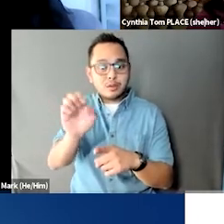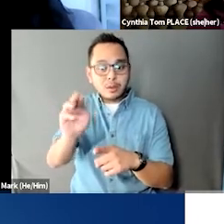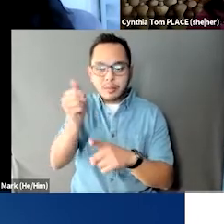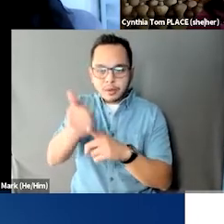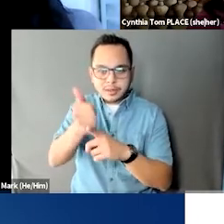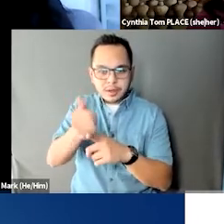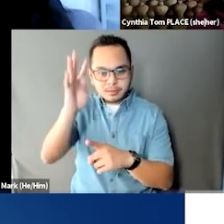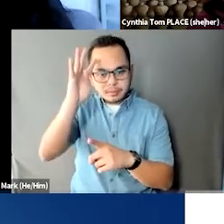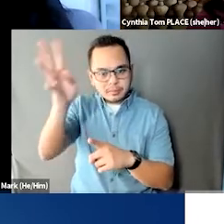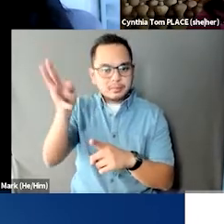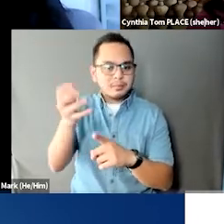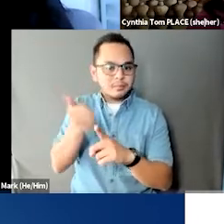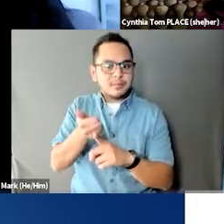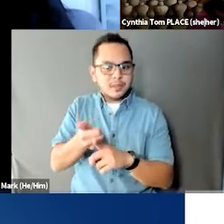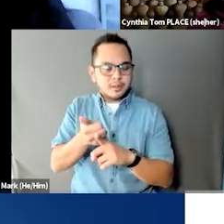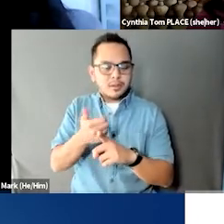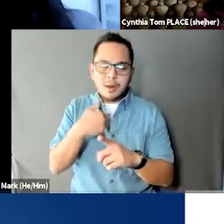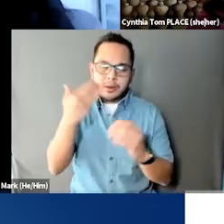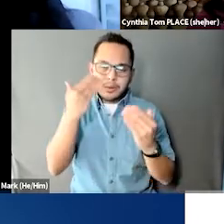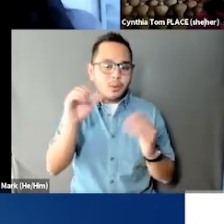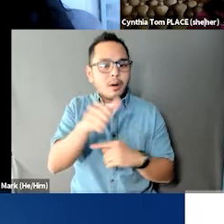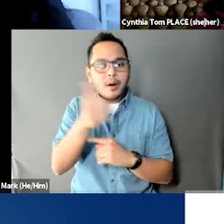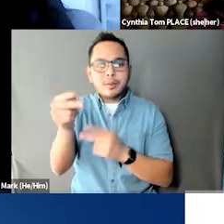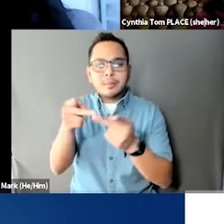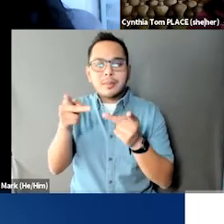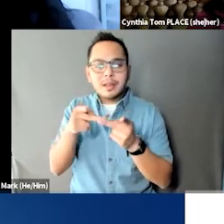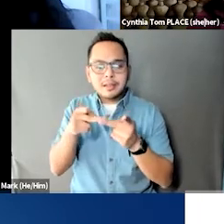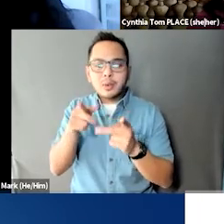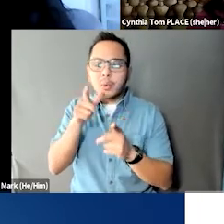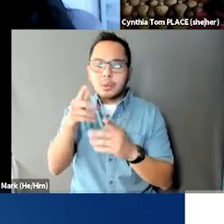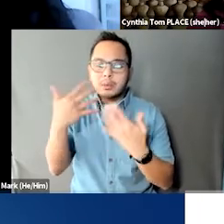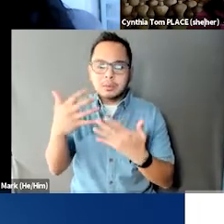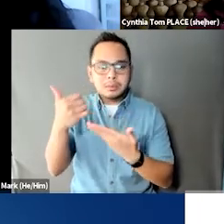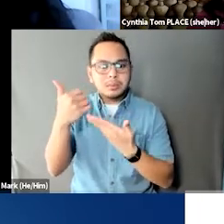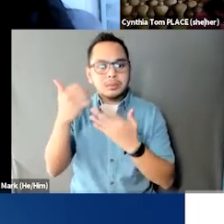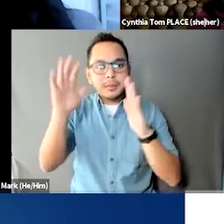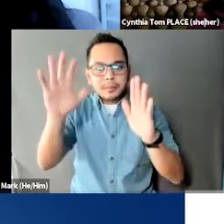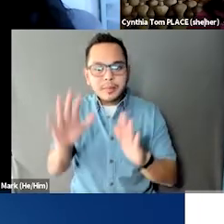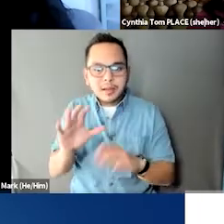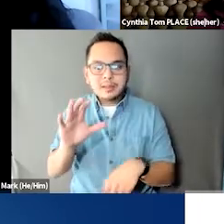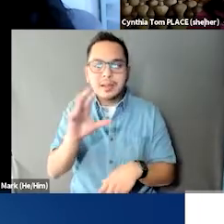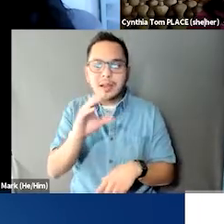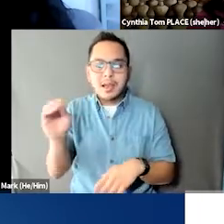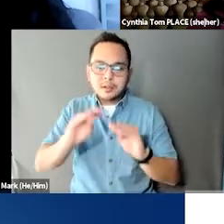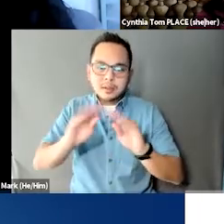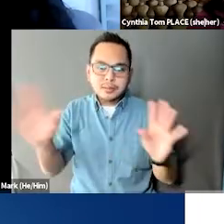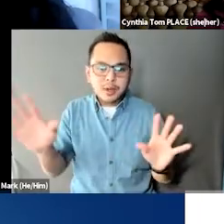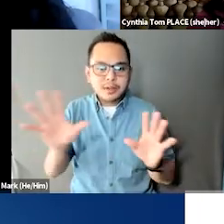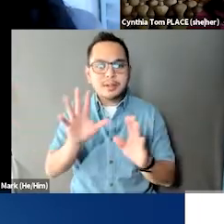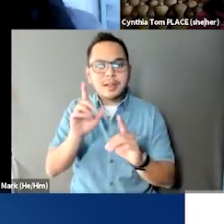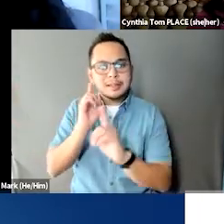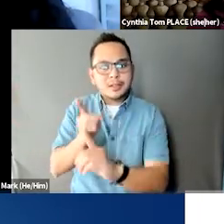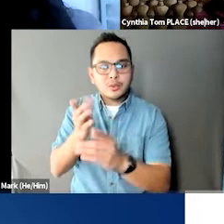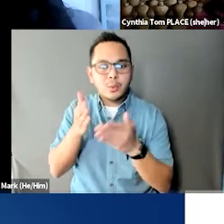today. I know no other art program in the Bay Area that supports healing in such a transformational, intentional, and transparent way. So